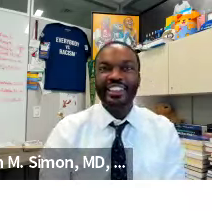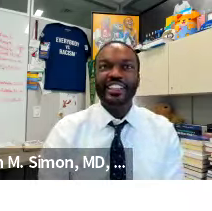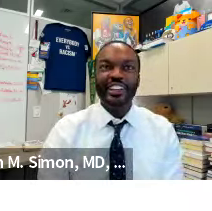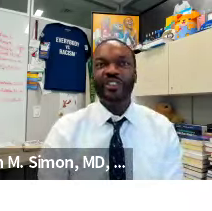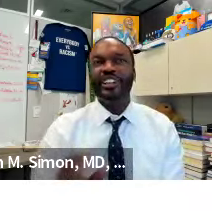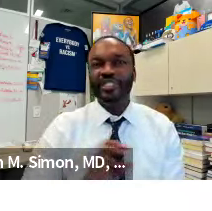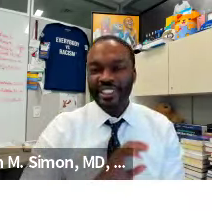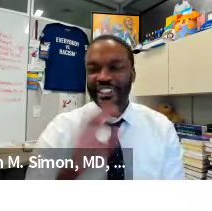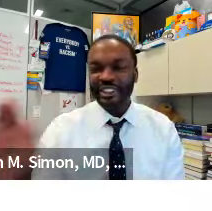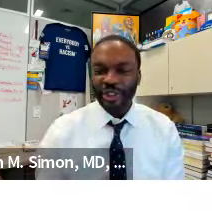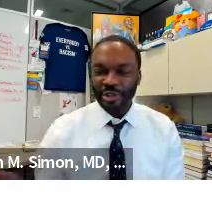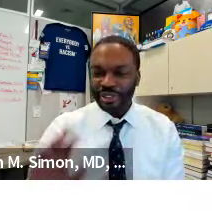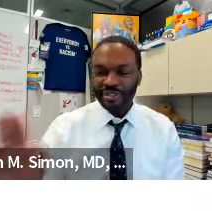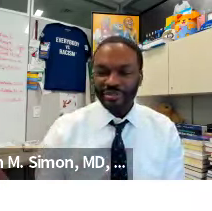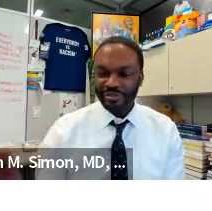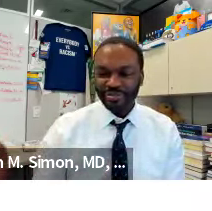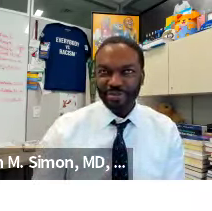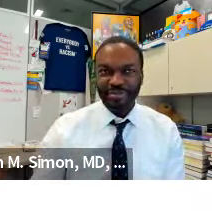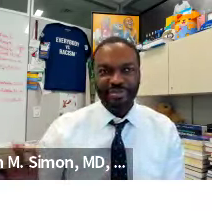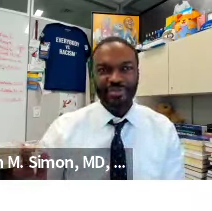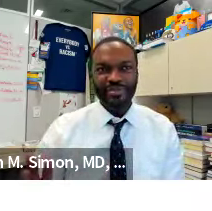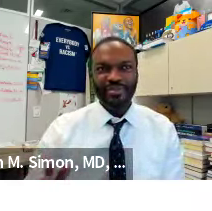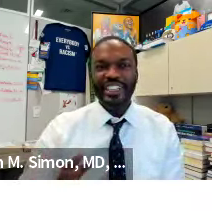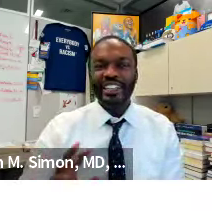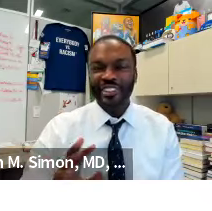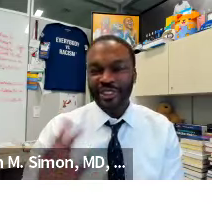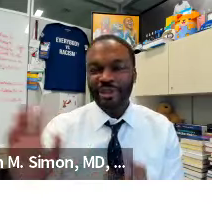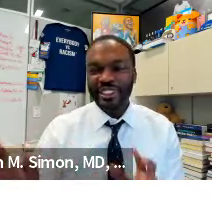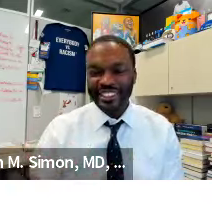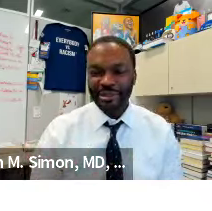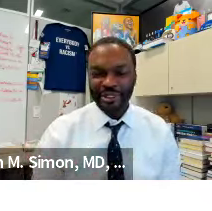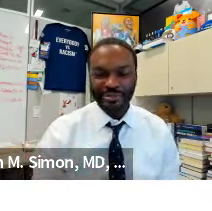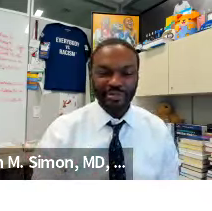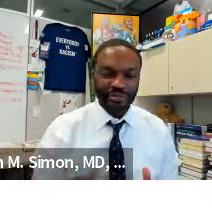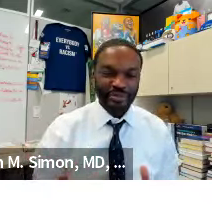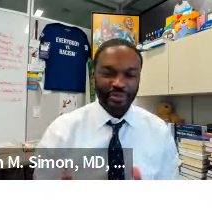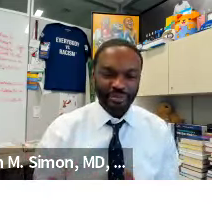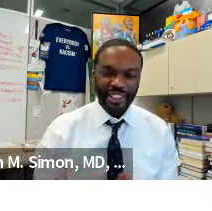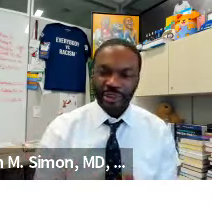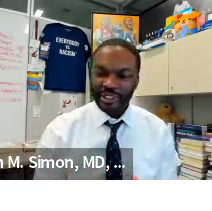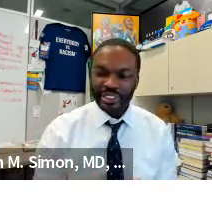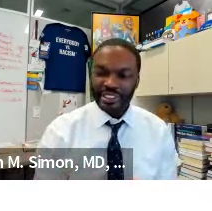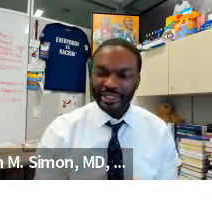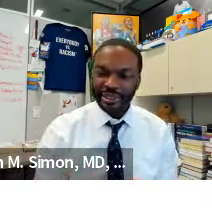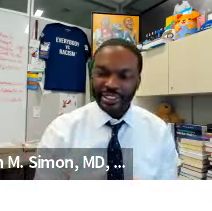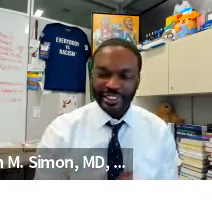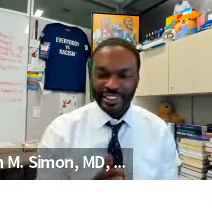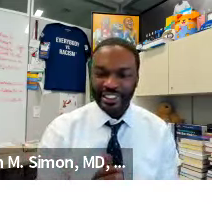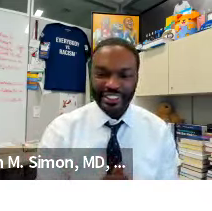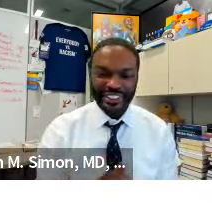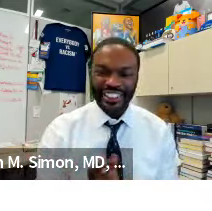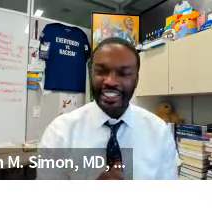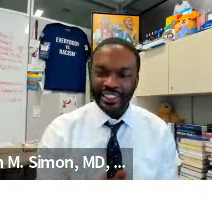that? Well, let me tell you the normal, kind of a normal example. You want your child to sleep